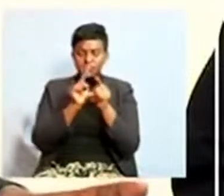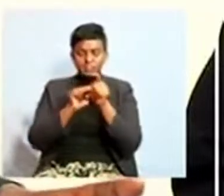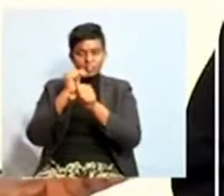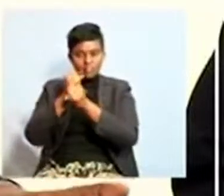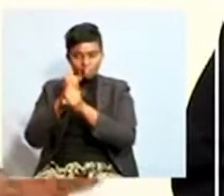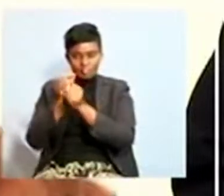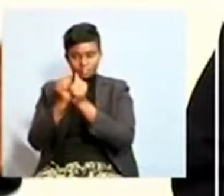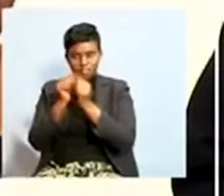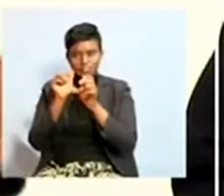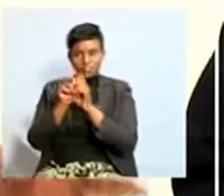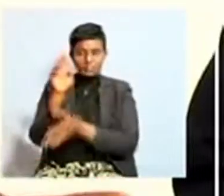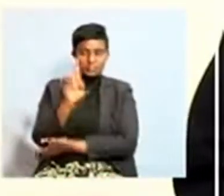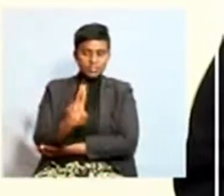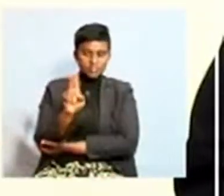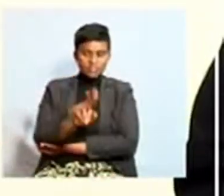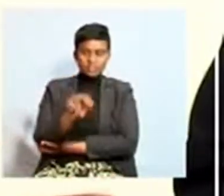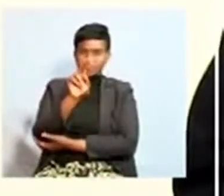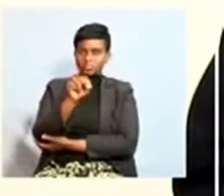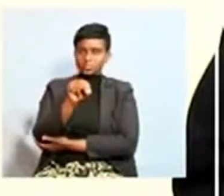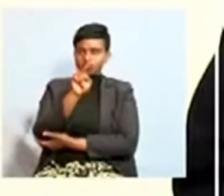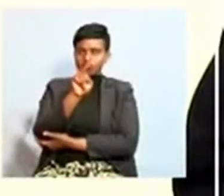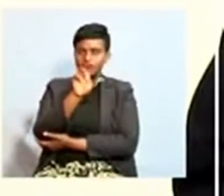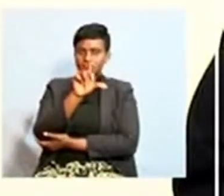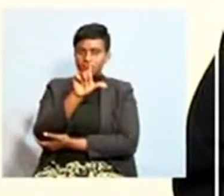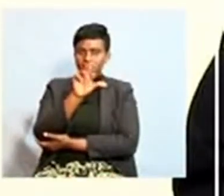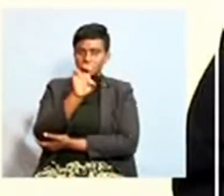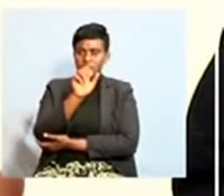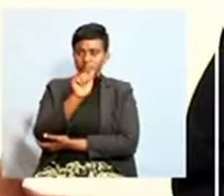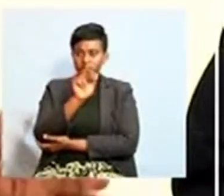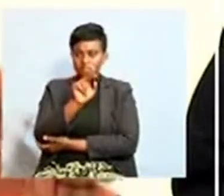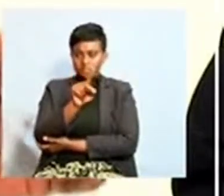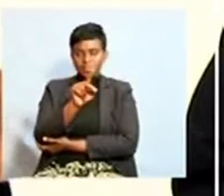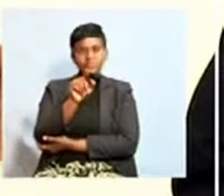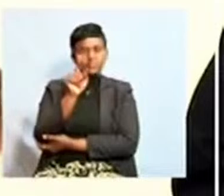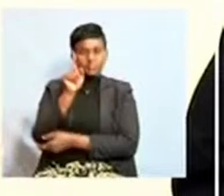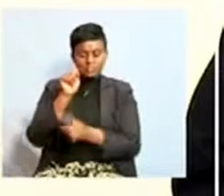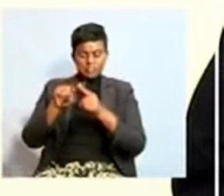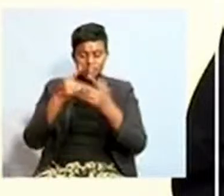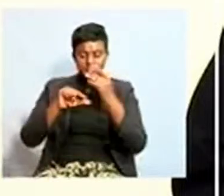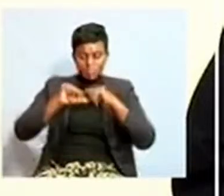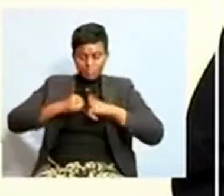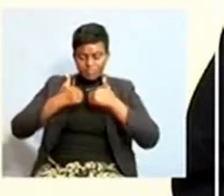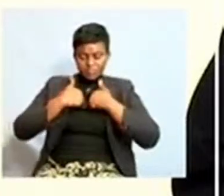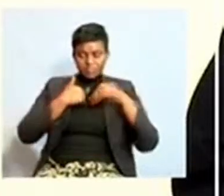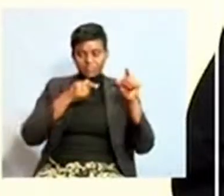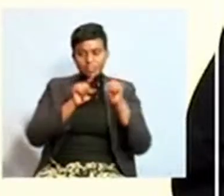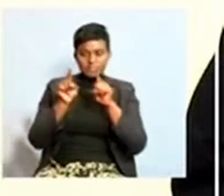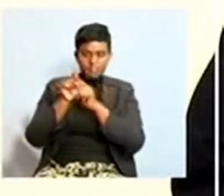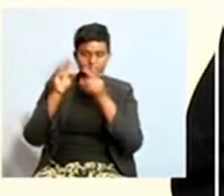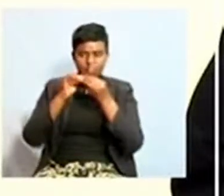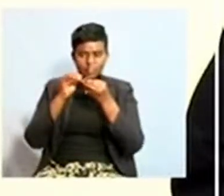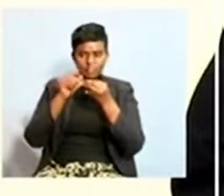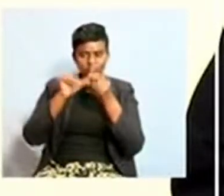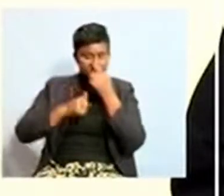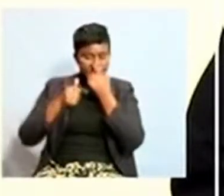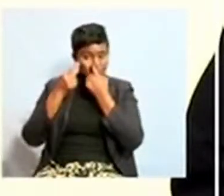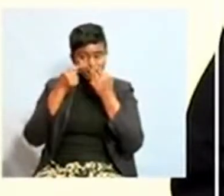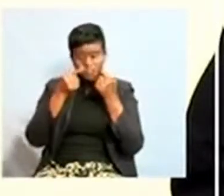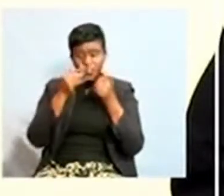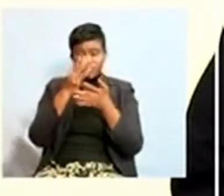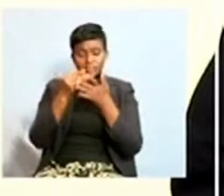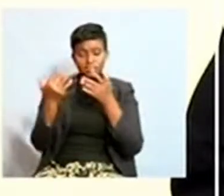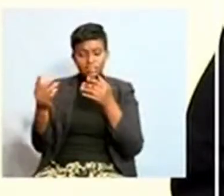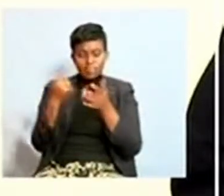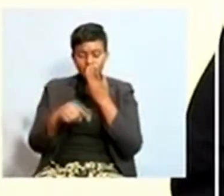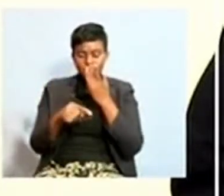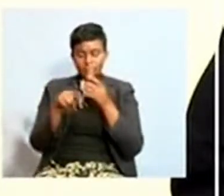collaboration in the use of nuclear technology. But we have also gone further to say there are certain things that